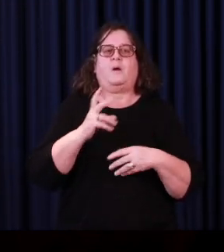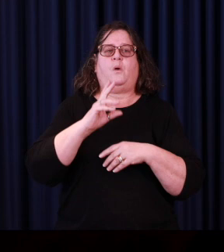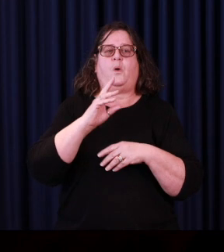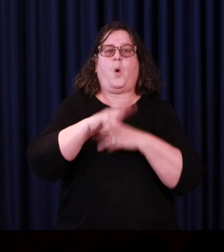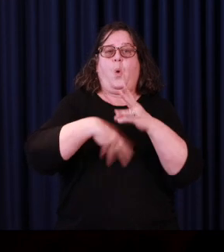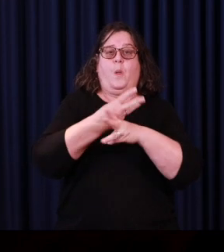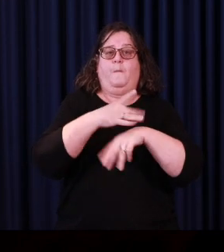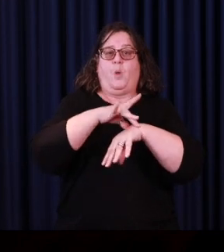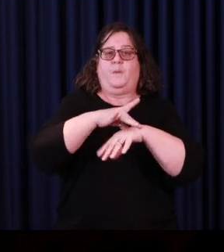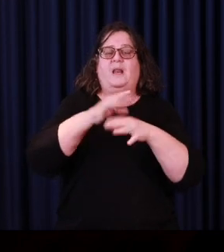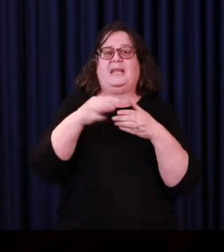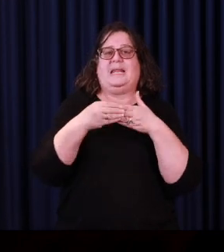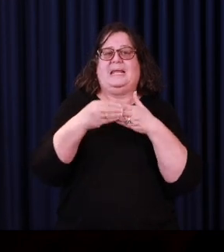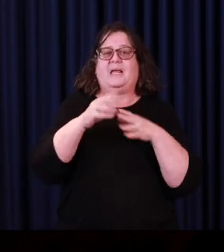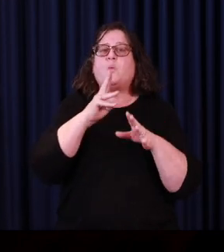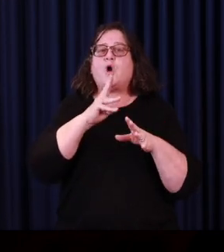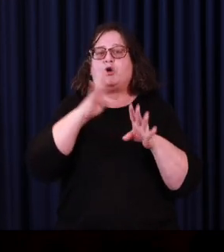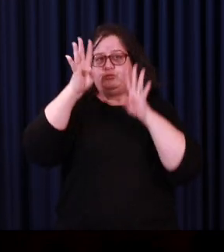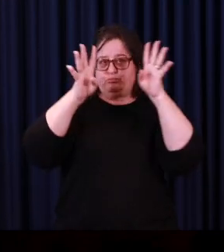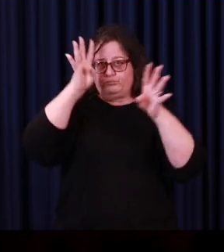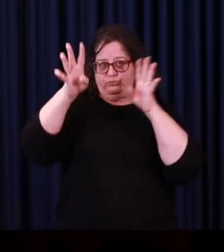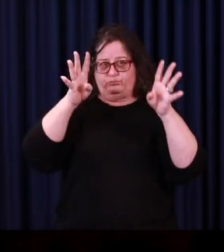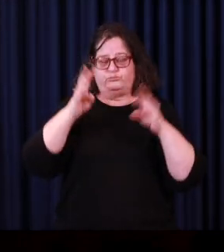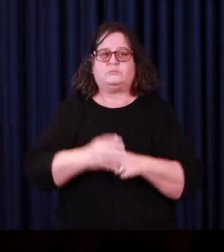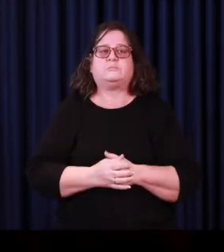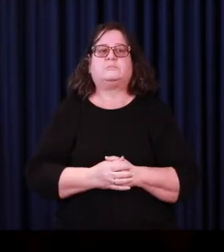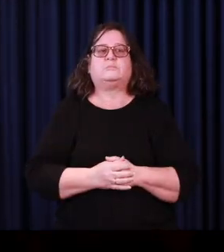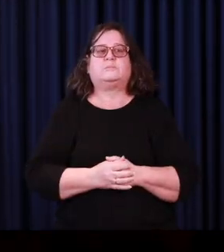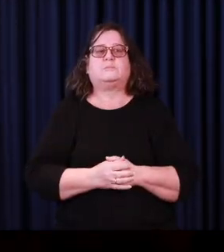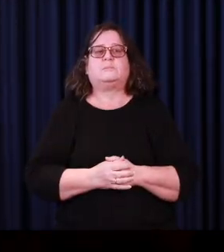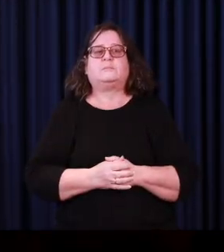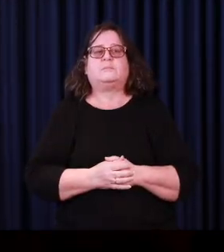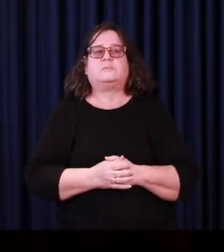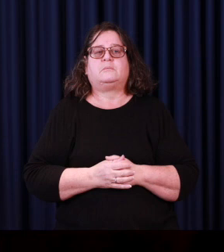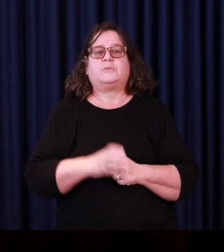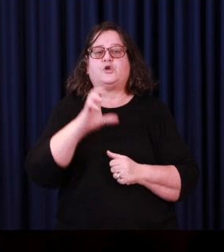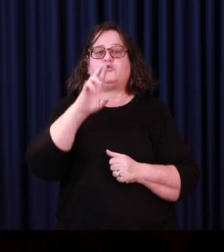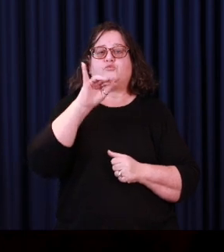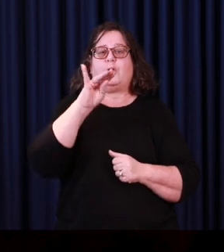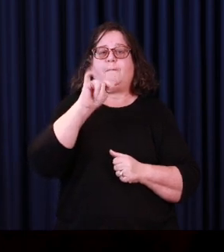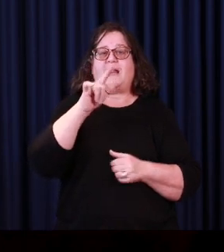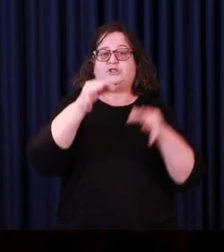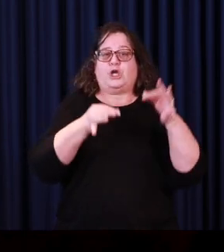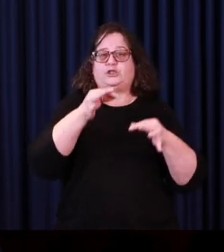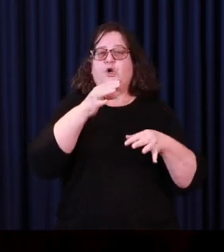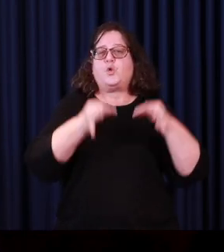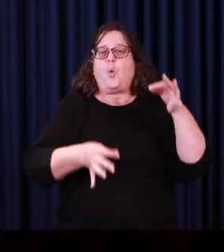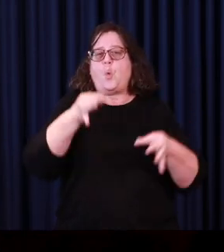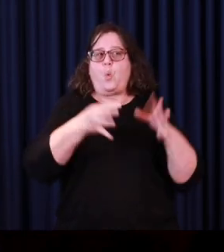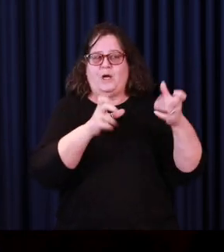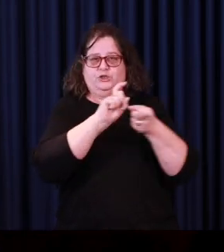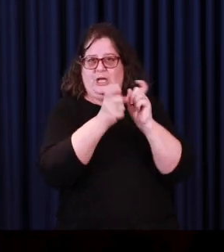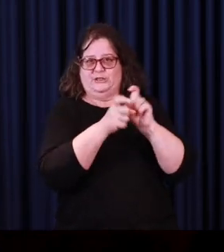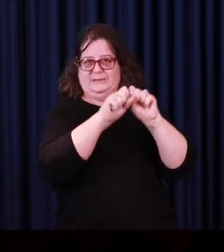enforcement, criminal justice reform, and guarding against wildfires so we